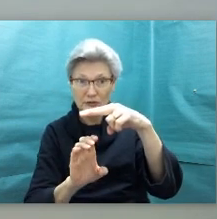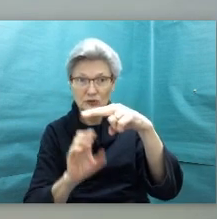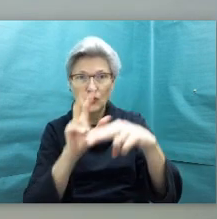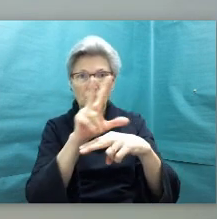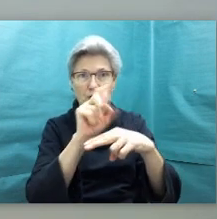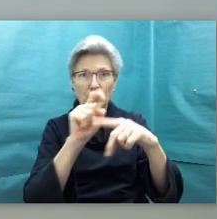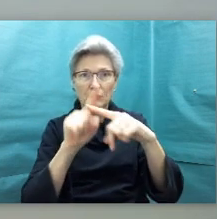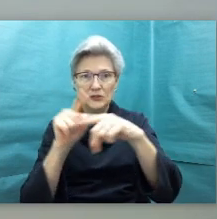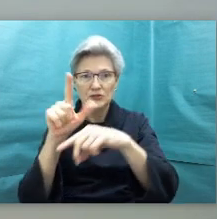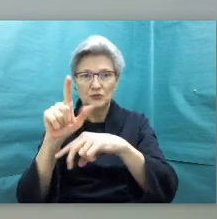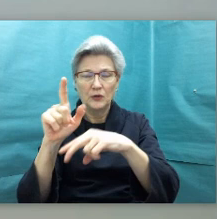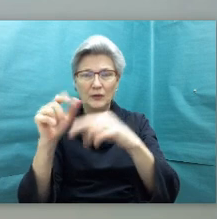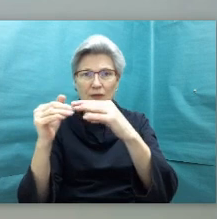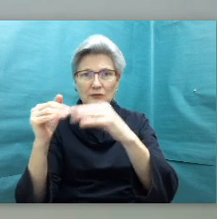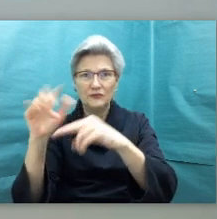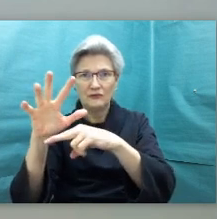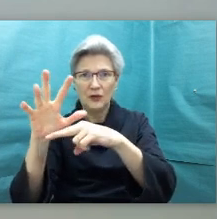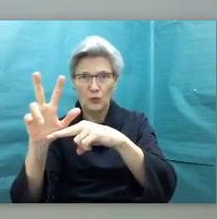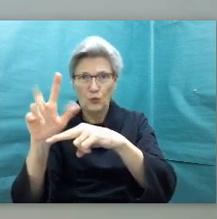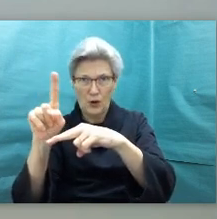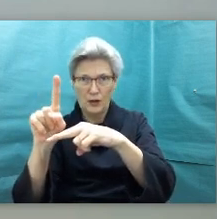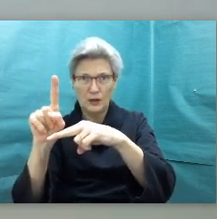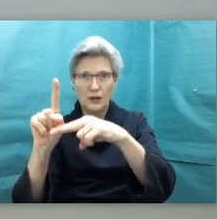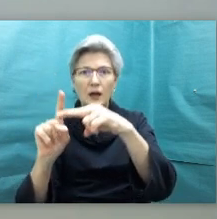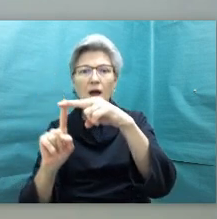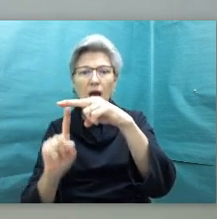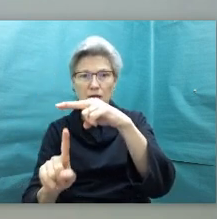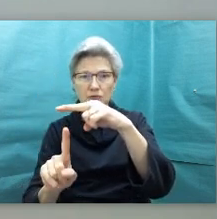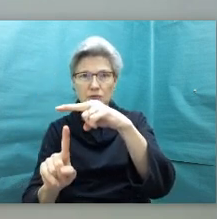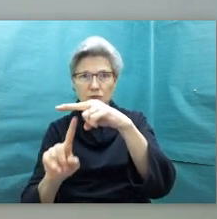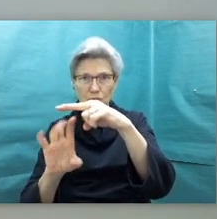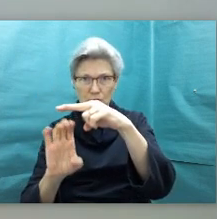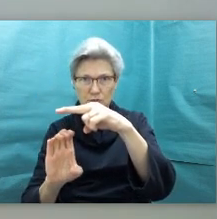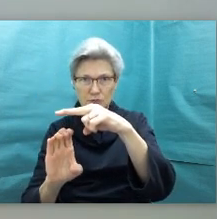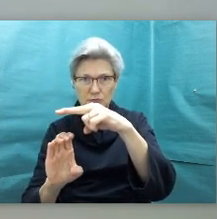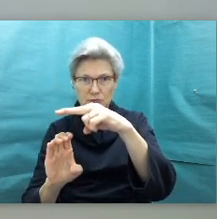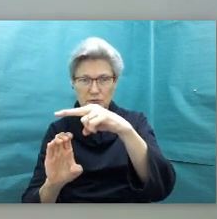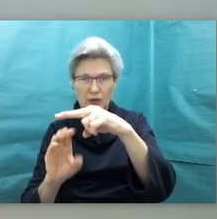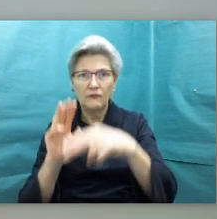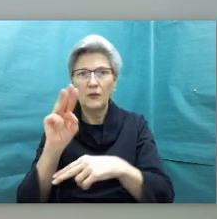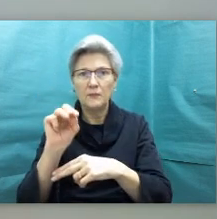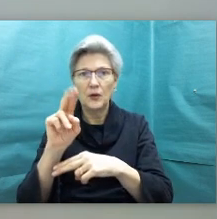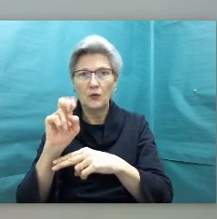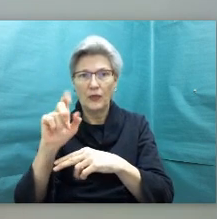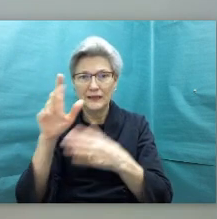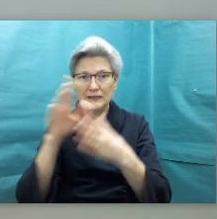together. So I know that I have 51/100 of my mural that's painted.